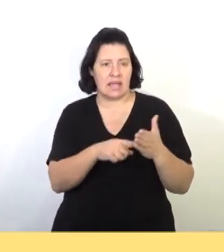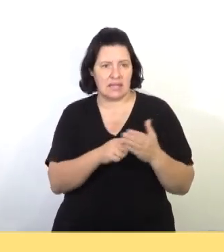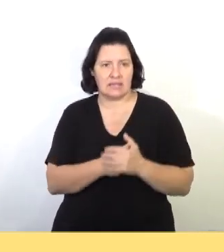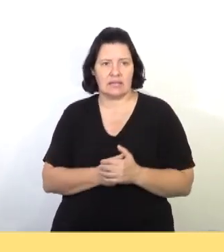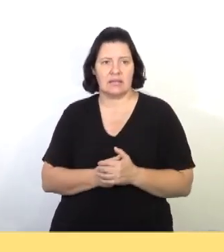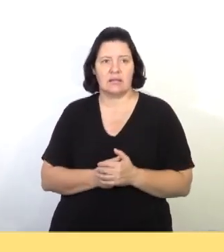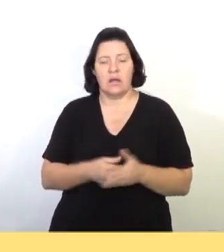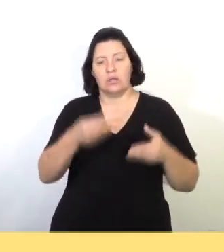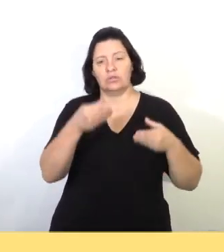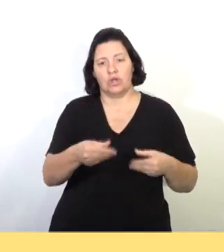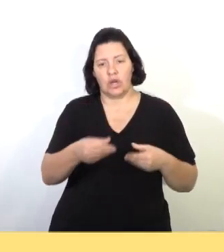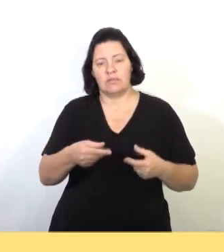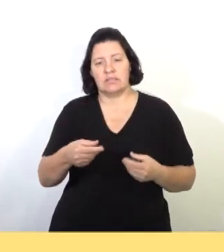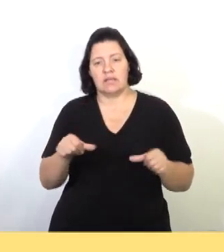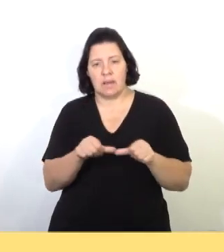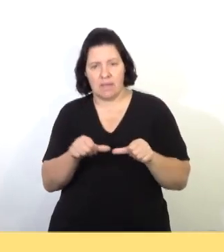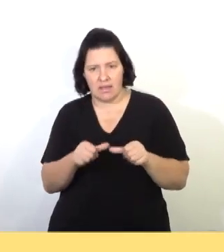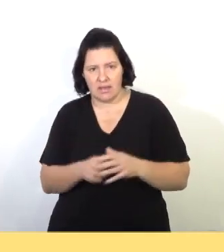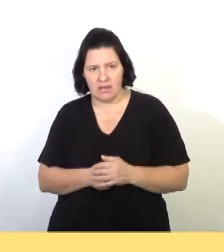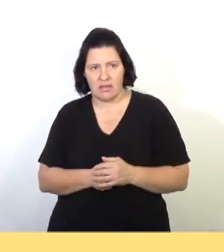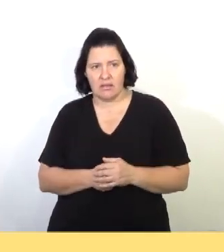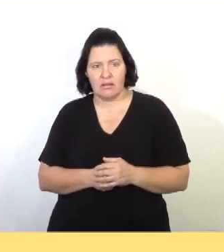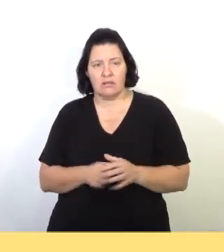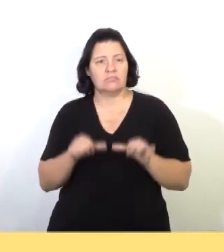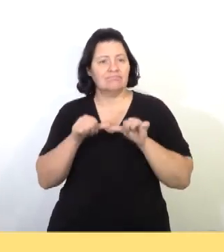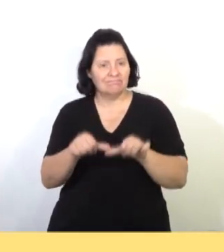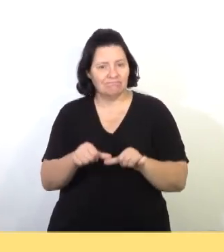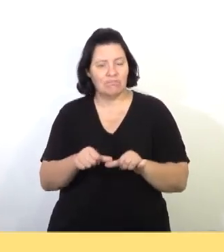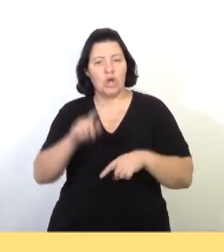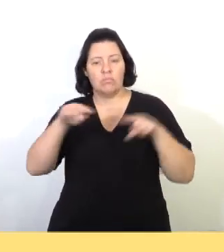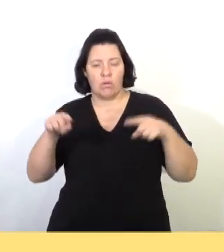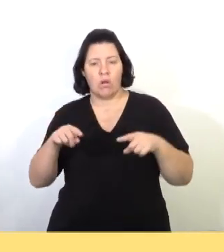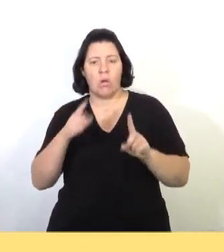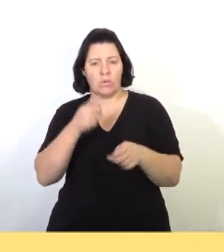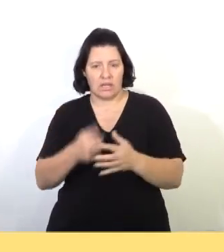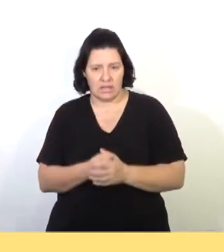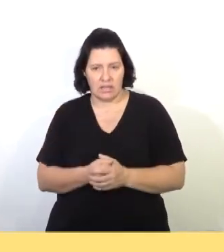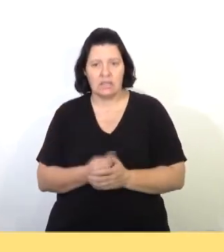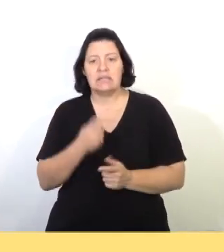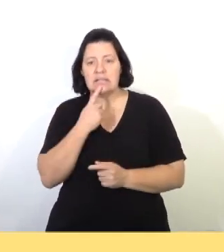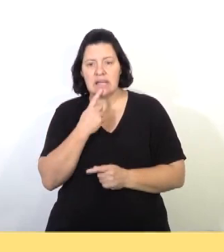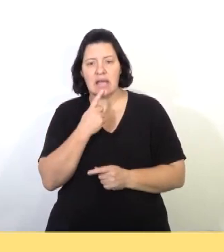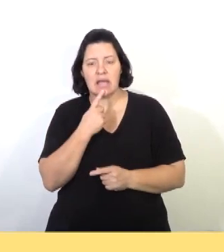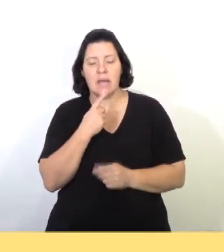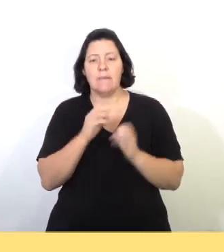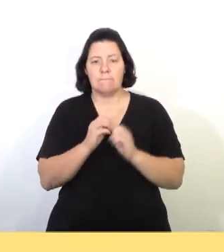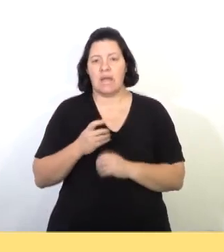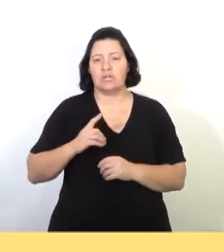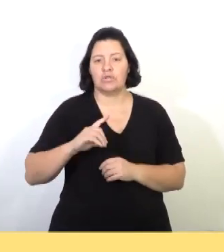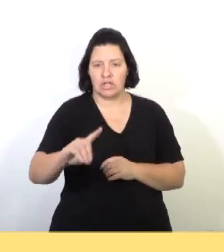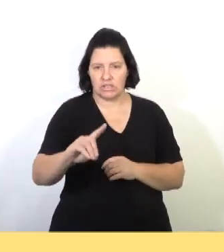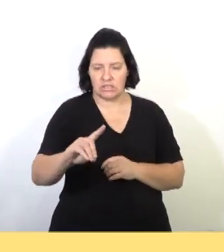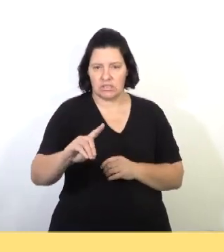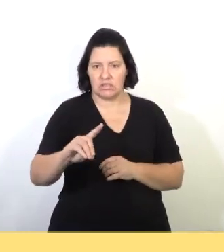day. The documents number are still going on in their numerical order. And then it says, made a donation